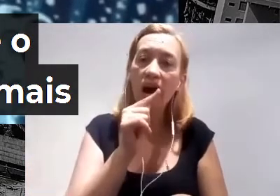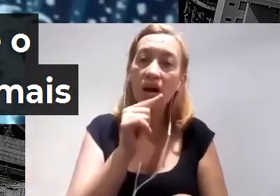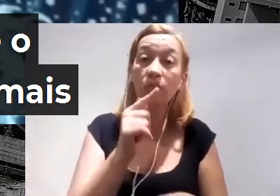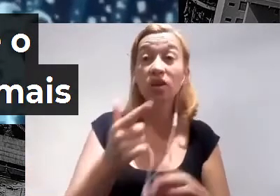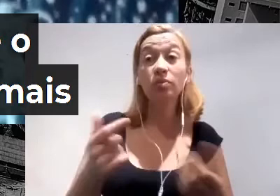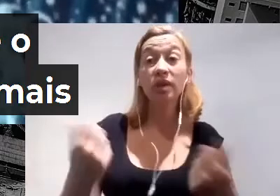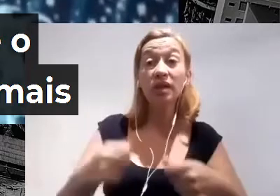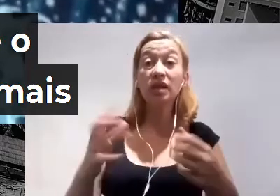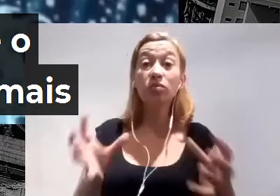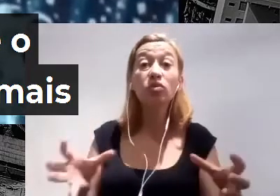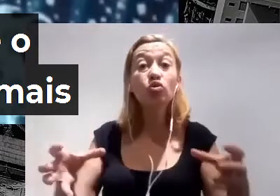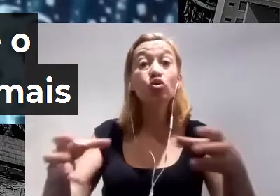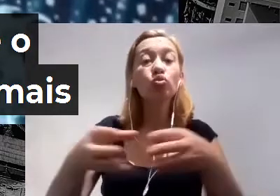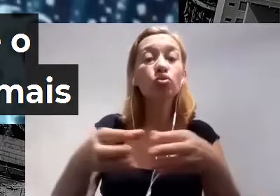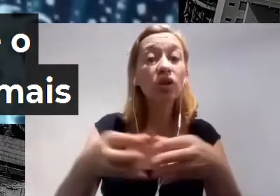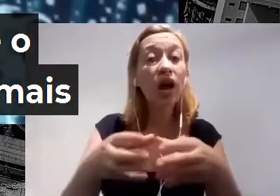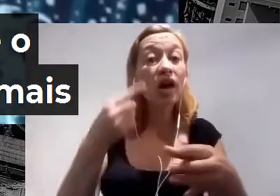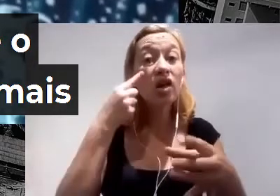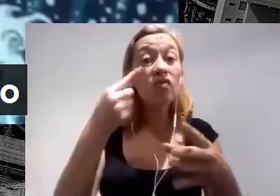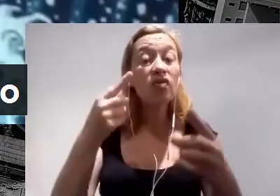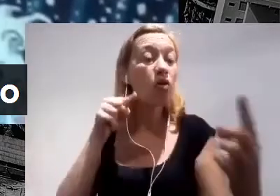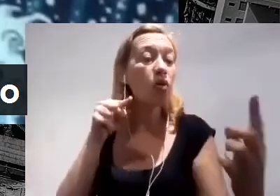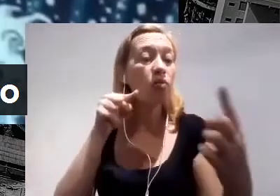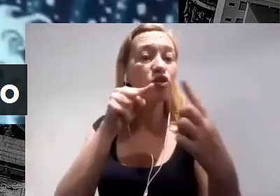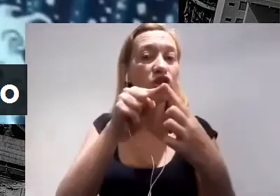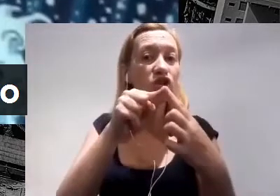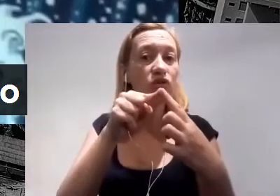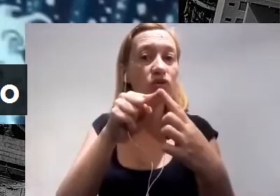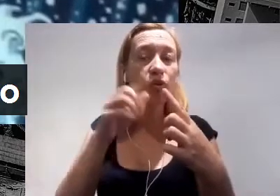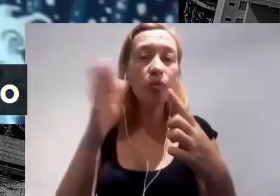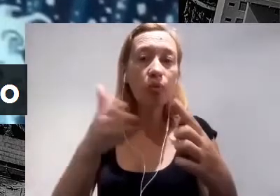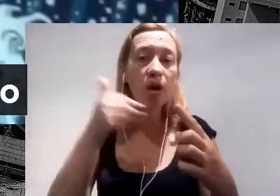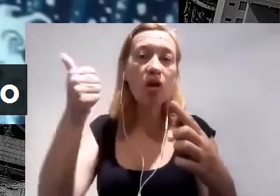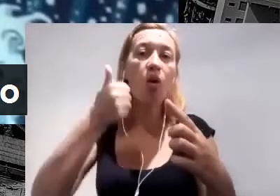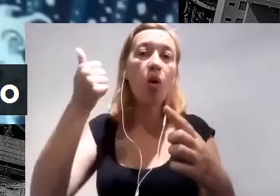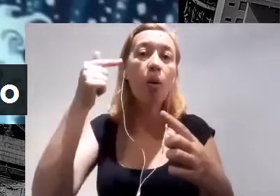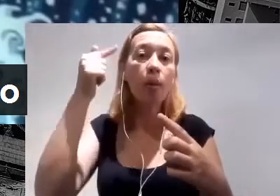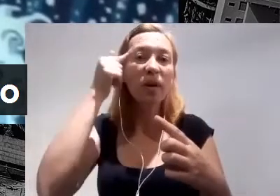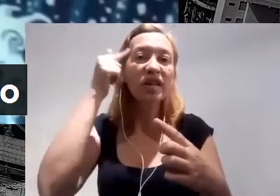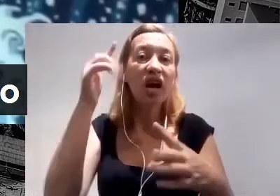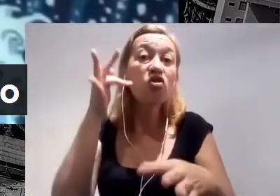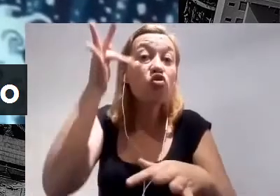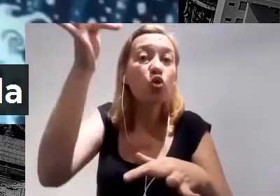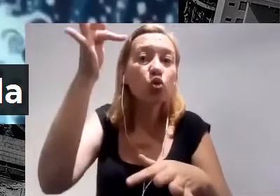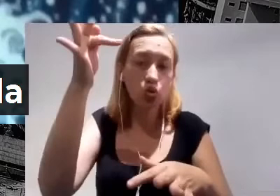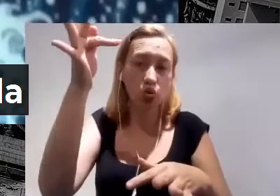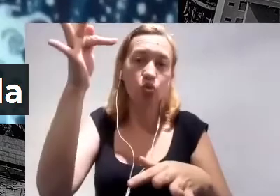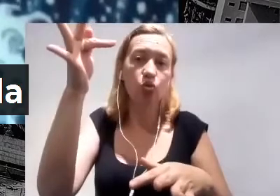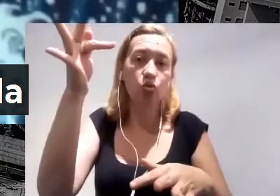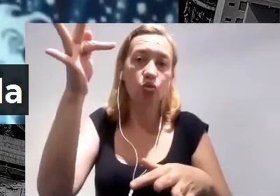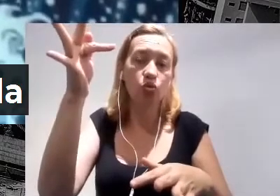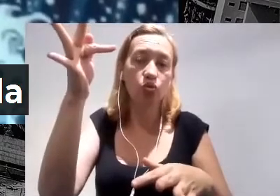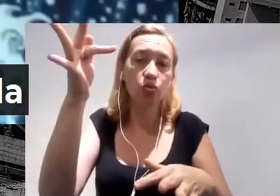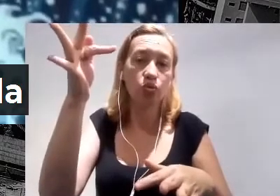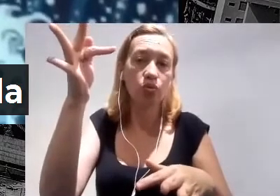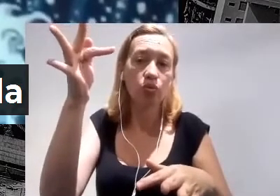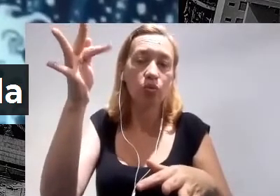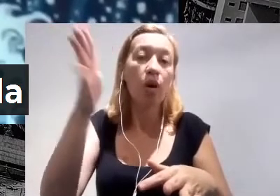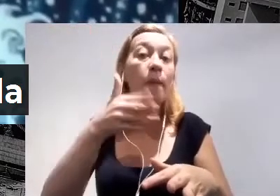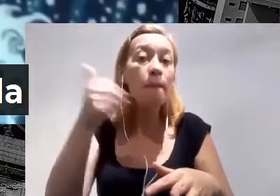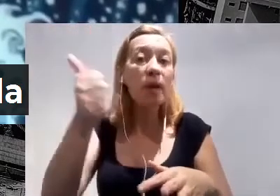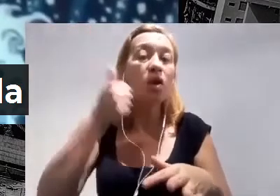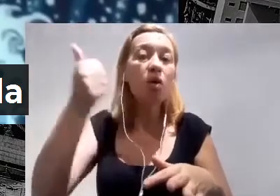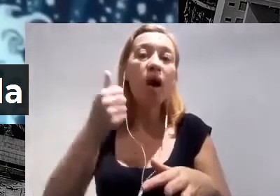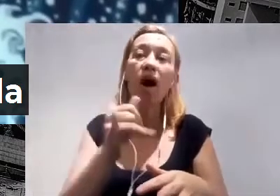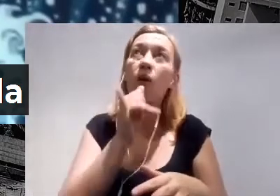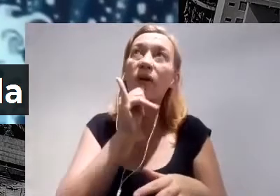into the future. You also have to think more comprehensively. Otherwise, you can't do it. So a good example of this in the San Francisco Bay Area